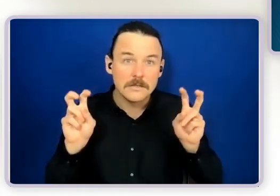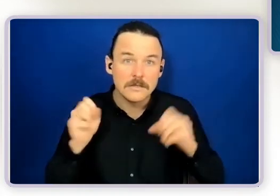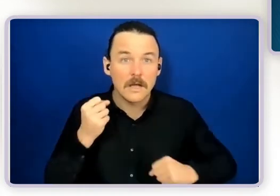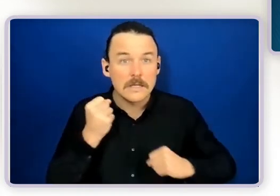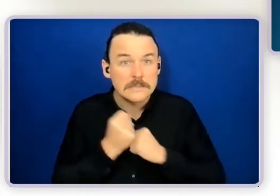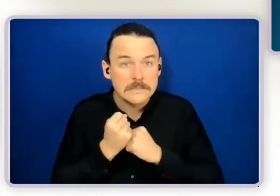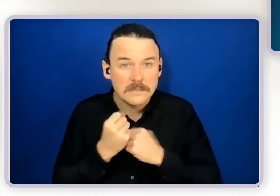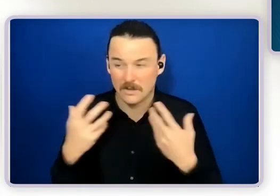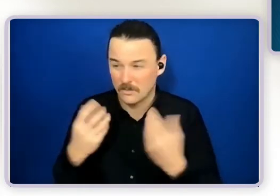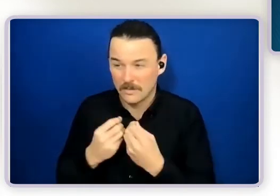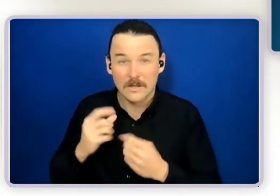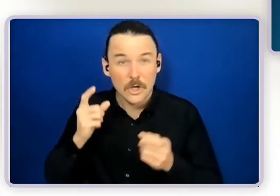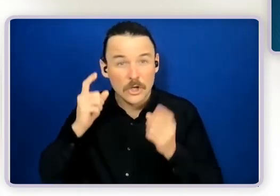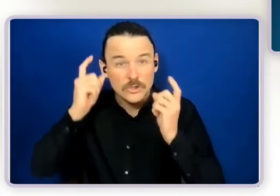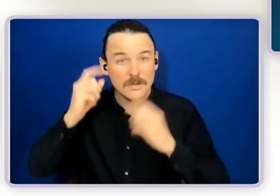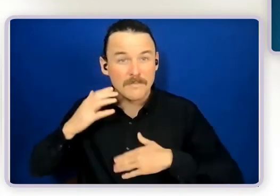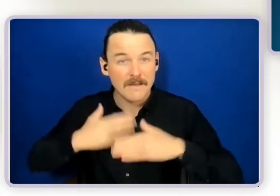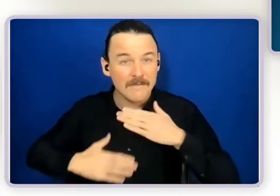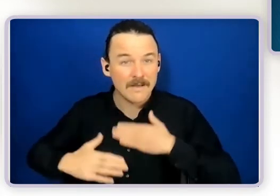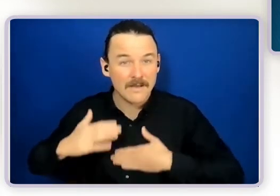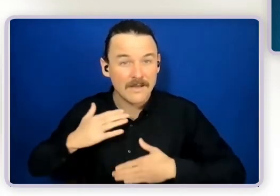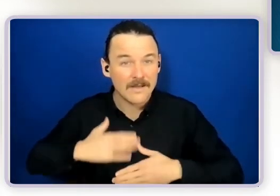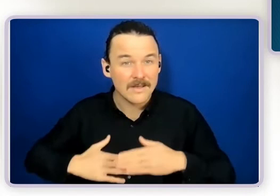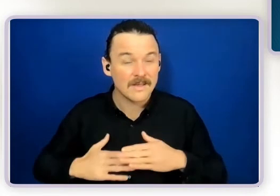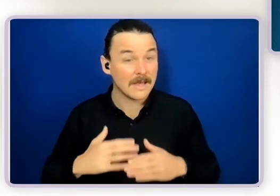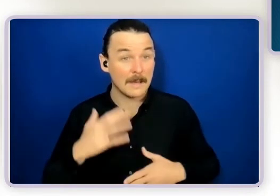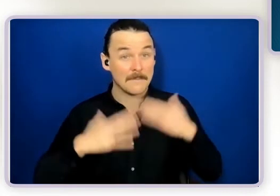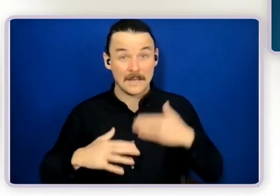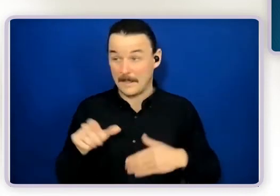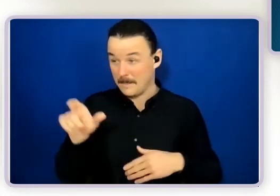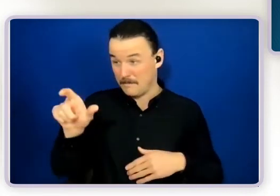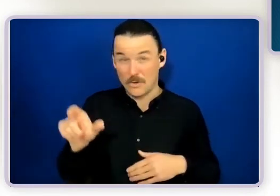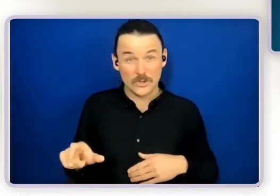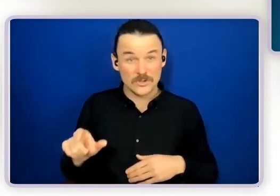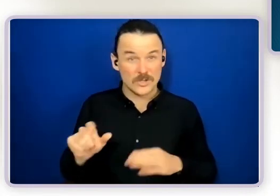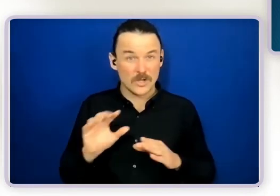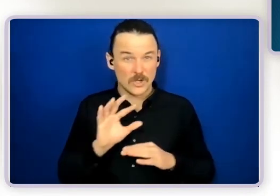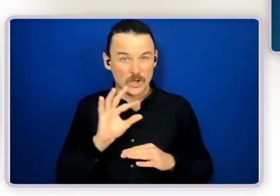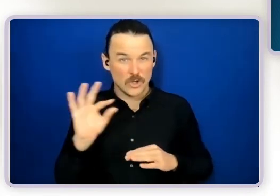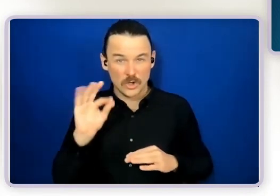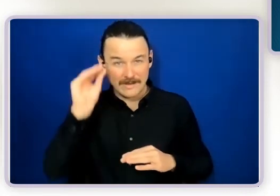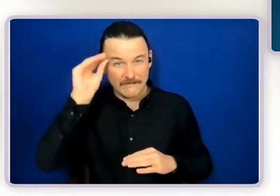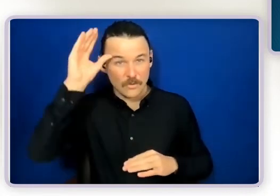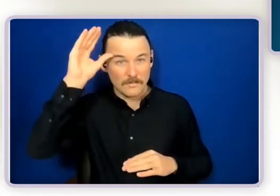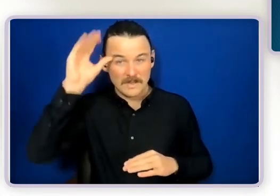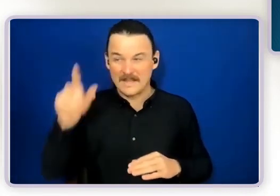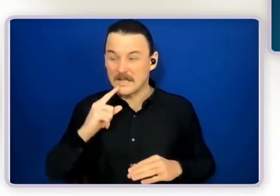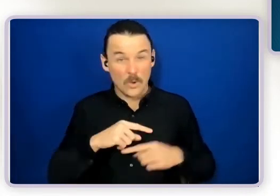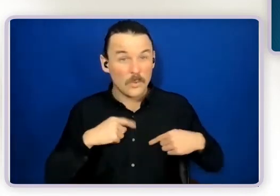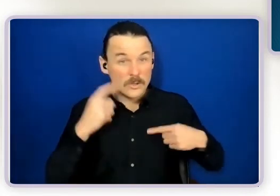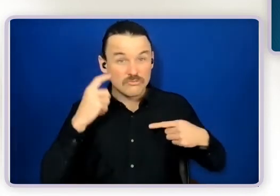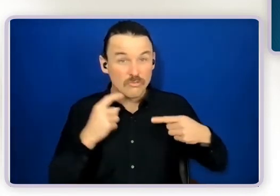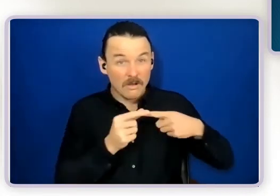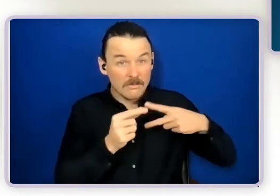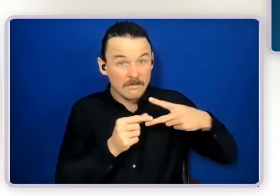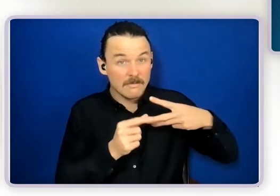And so you've got the uninformed person saying, well, we did all this stuff, but he's still got behaviours of concern, as